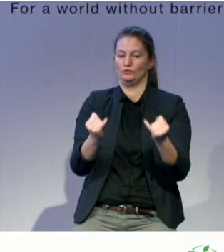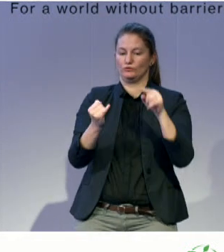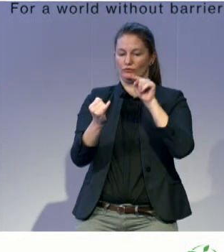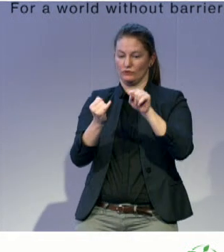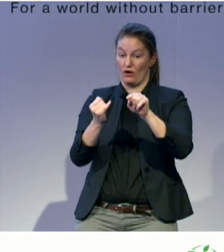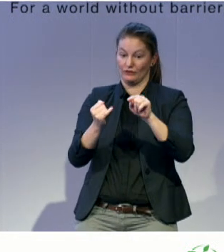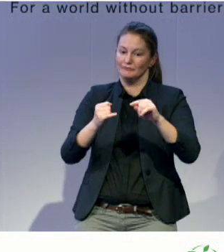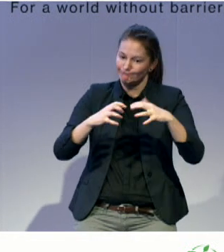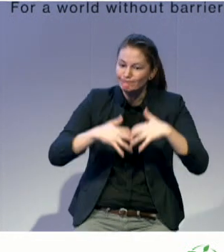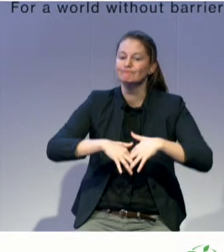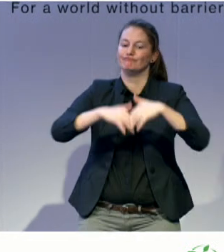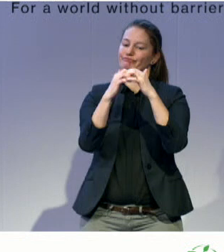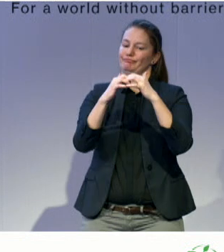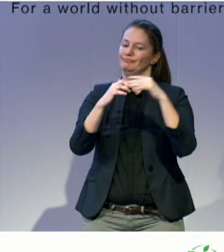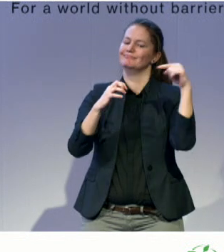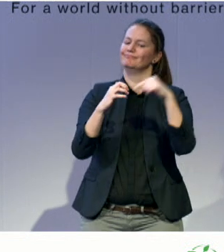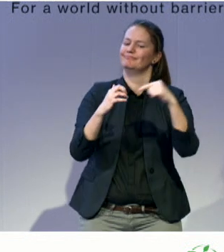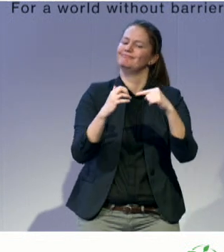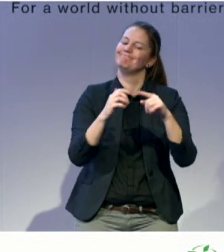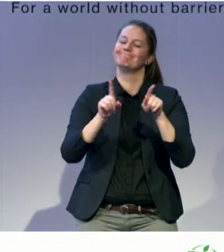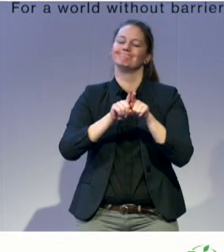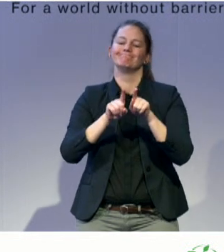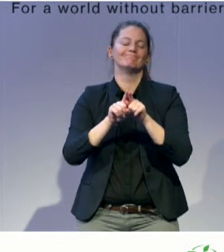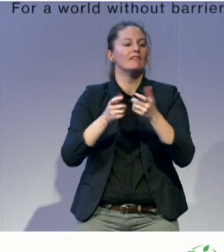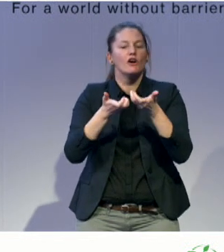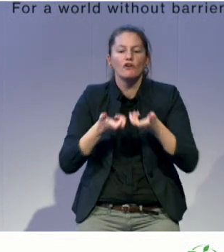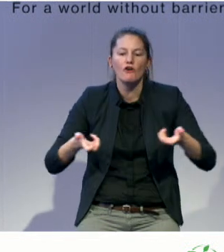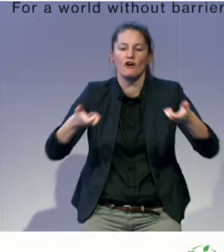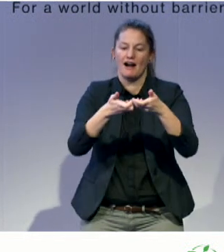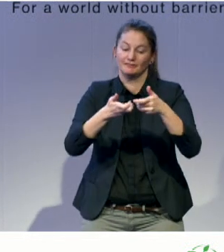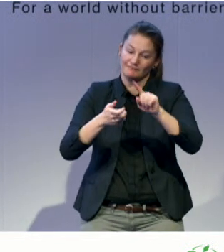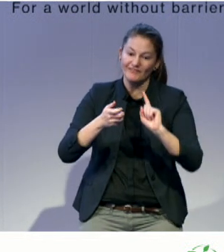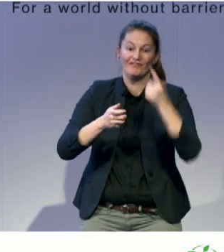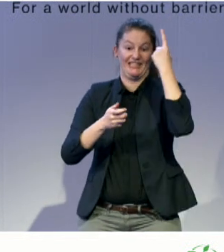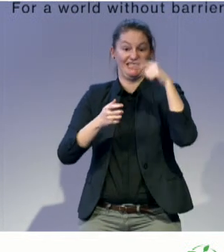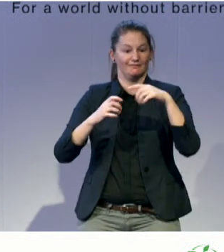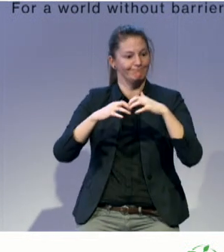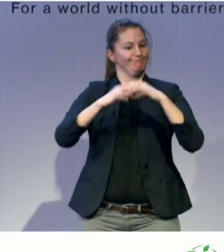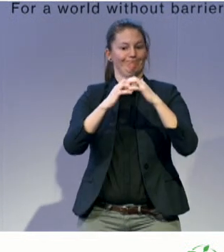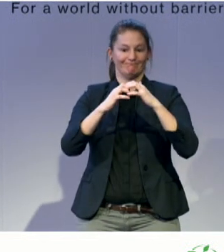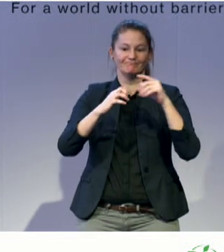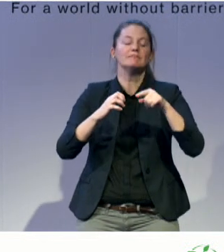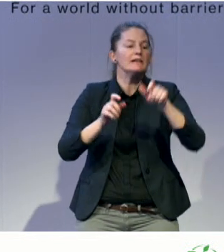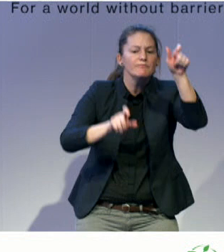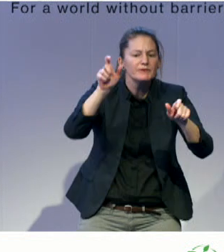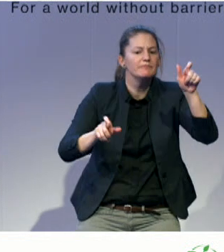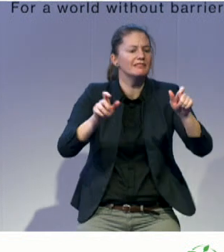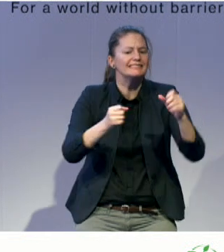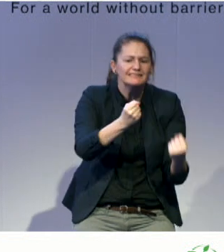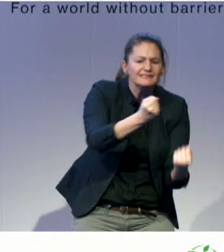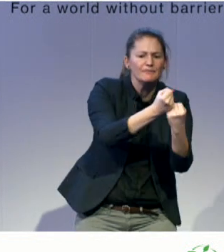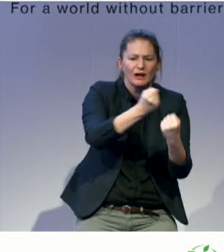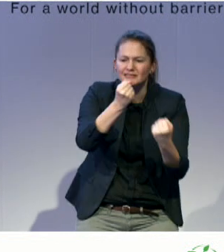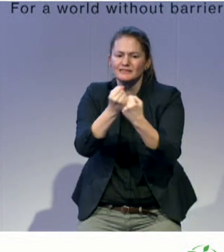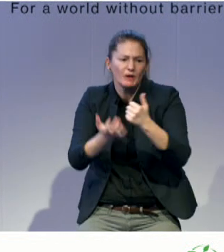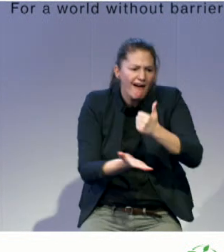persons with disabilities in competitive, integrated employment. We have had 3 such conferences, and we're very